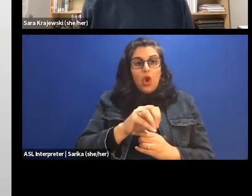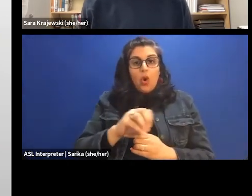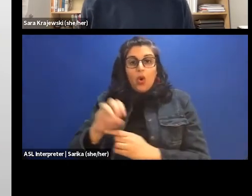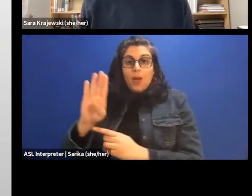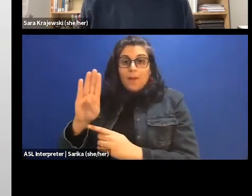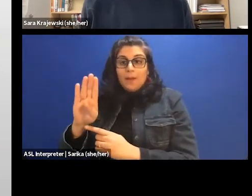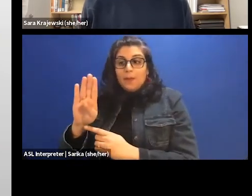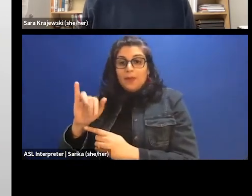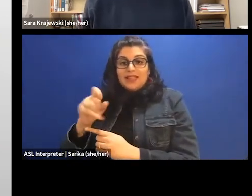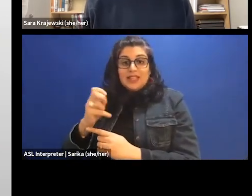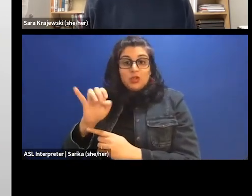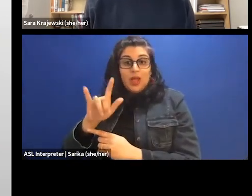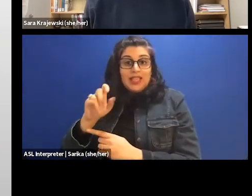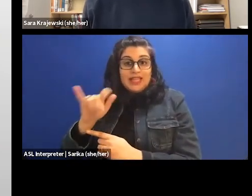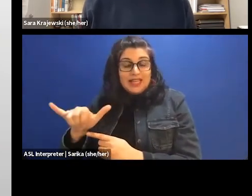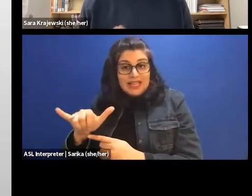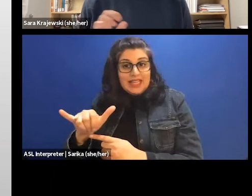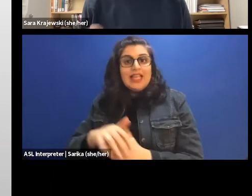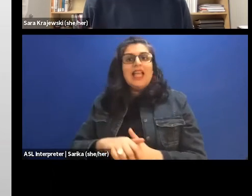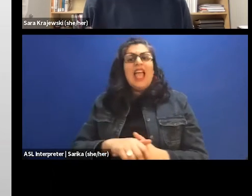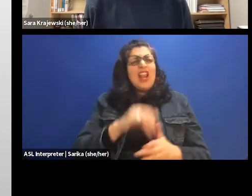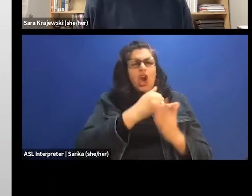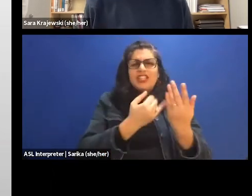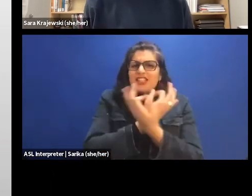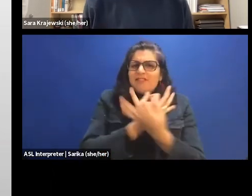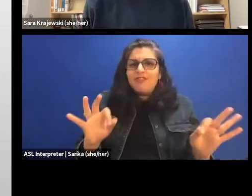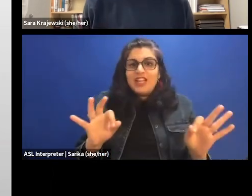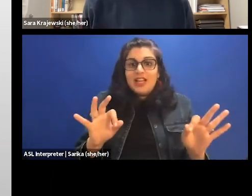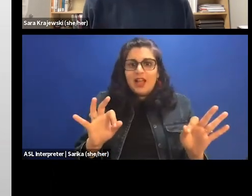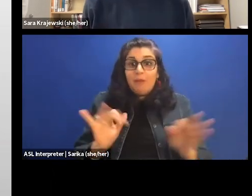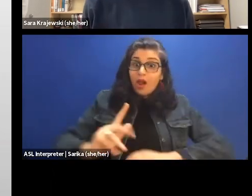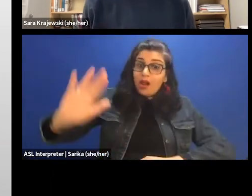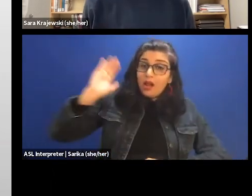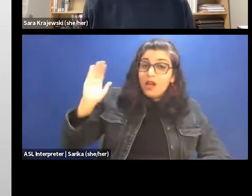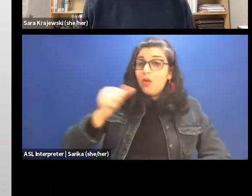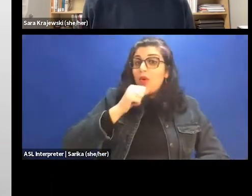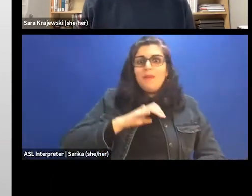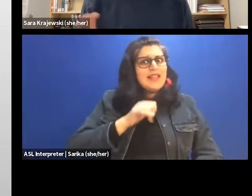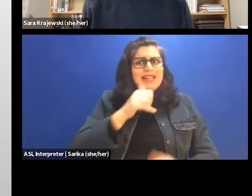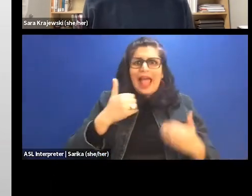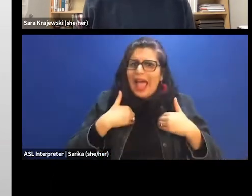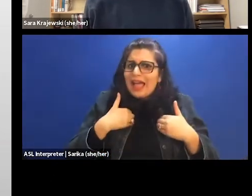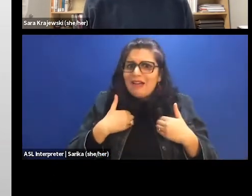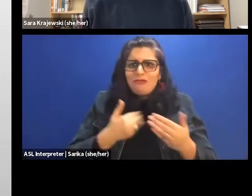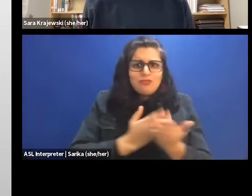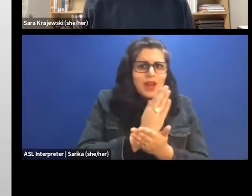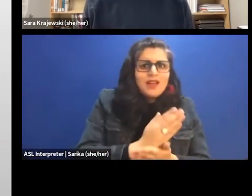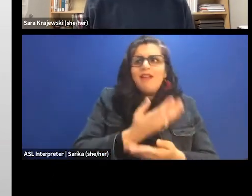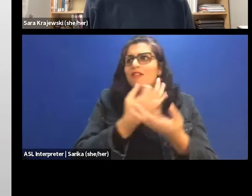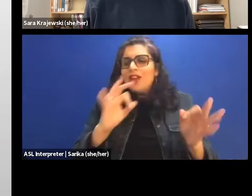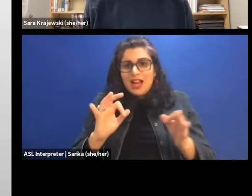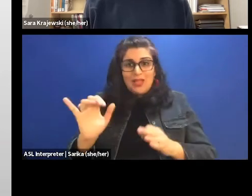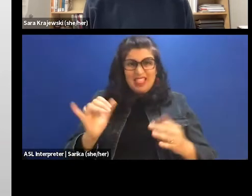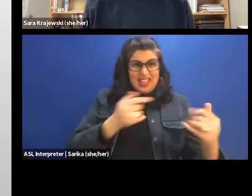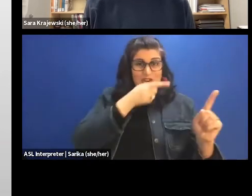her desire for artistic freedom at a time when women did not have many rights and freedoms. Certainly today, we